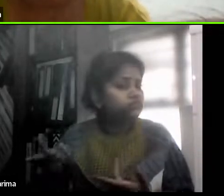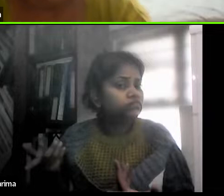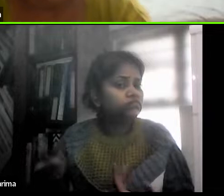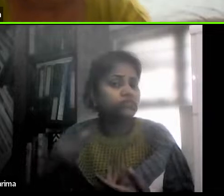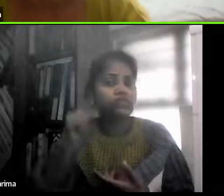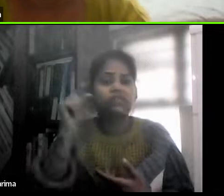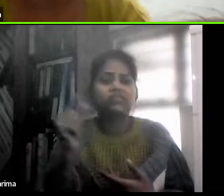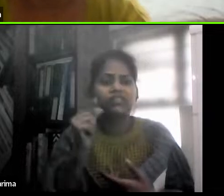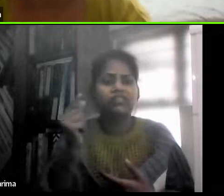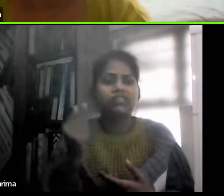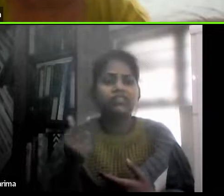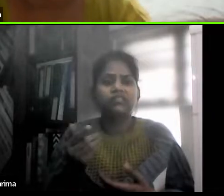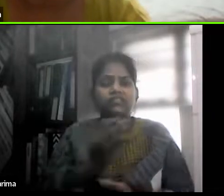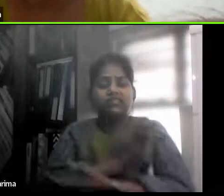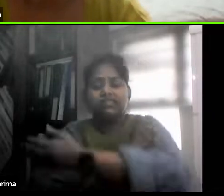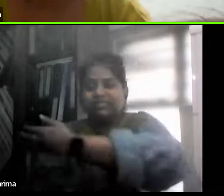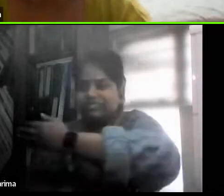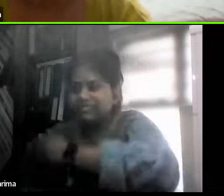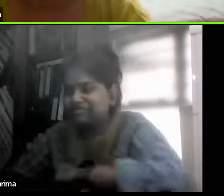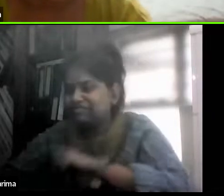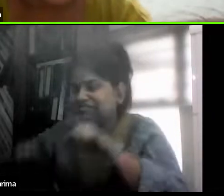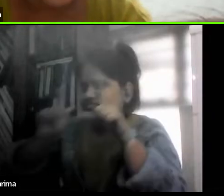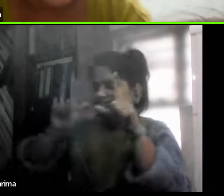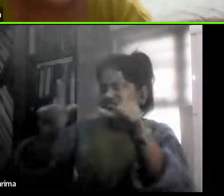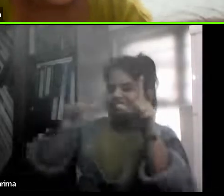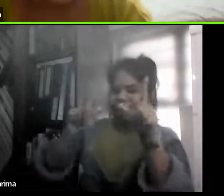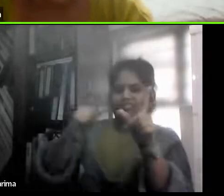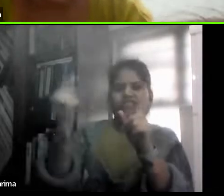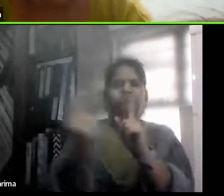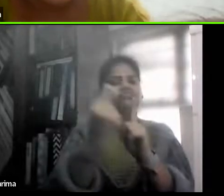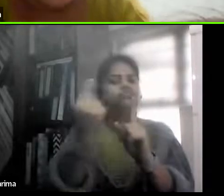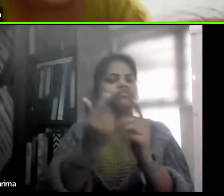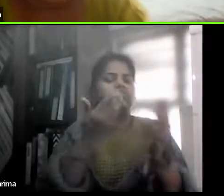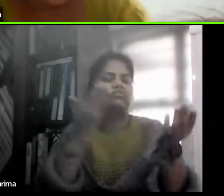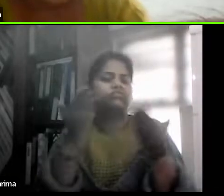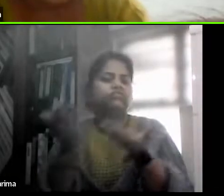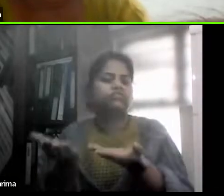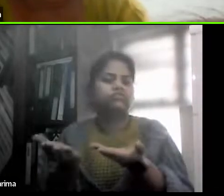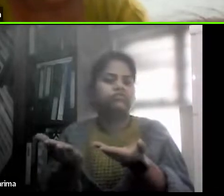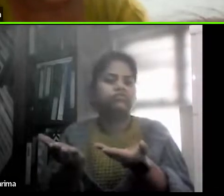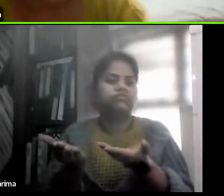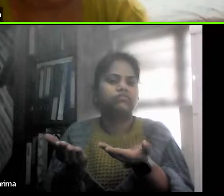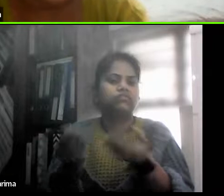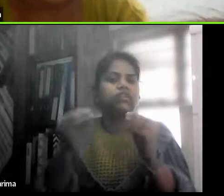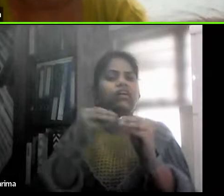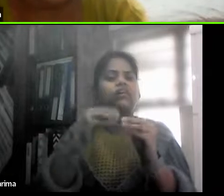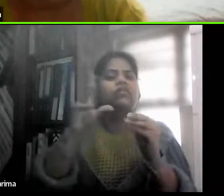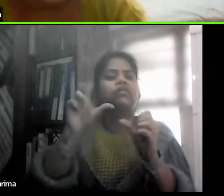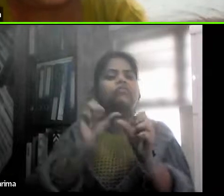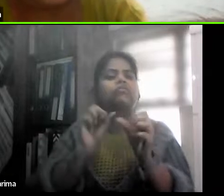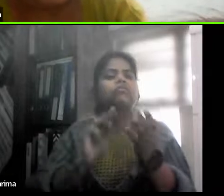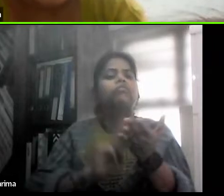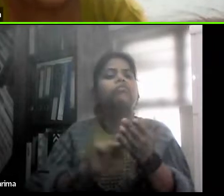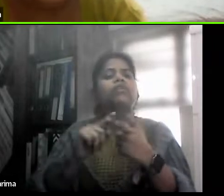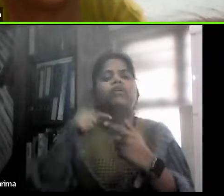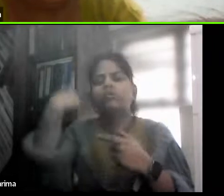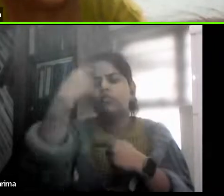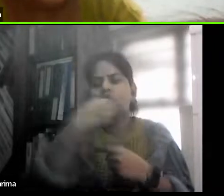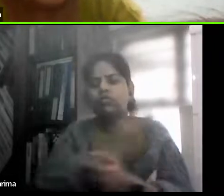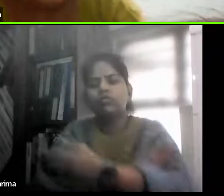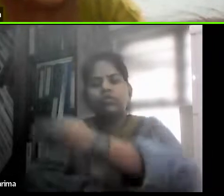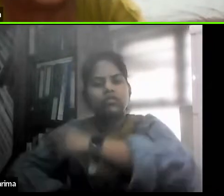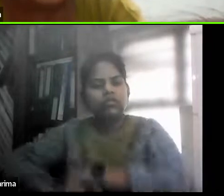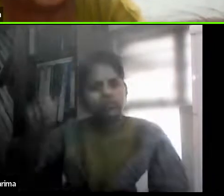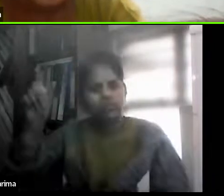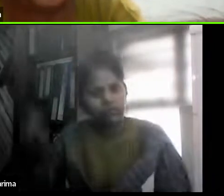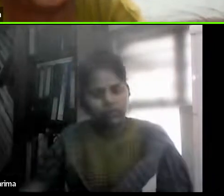uses such disabling imagery and tries to, again, put the blame back onto the disabled people for seeking the